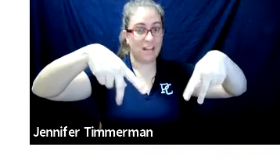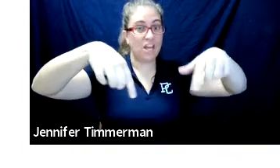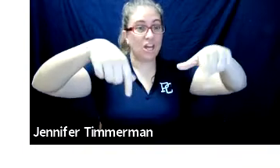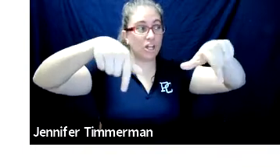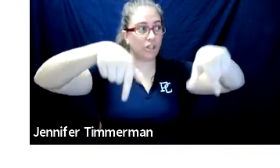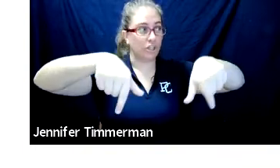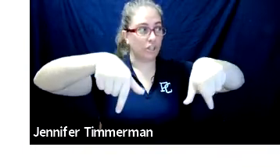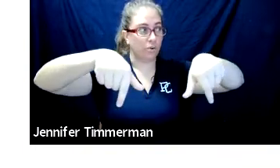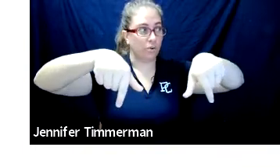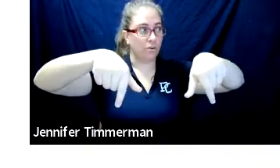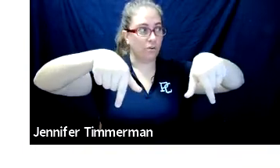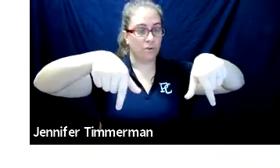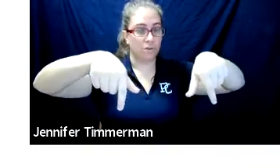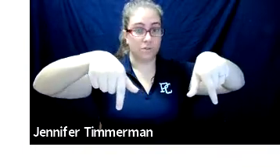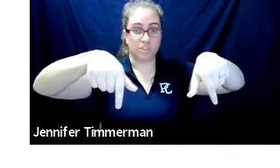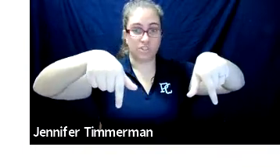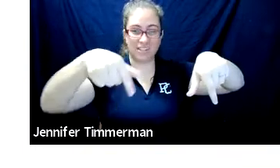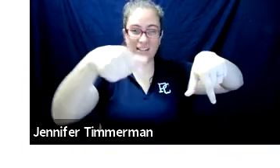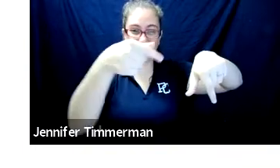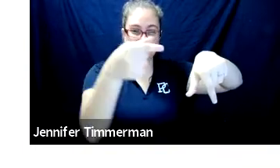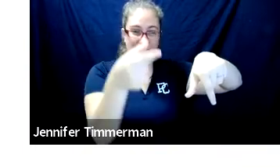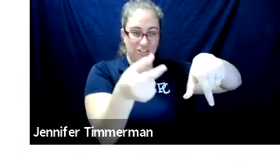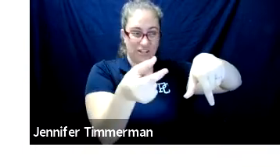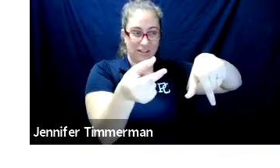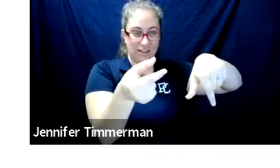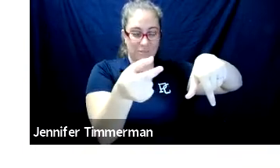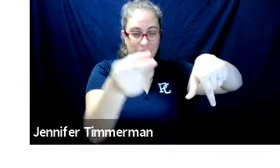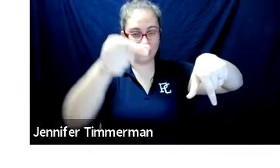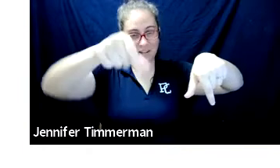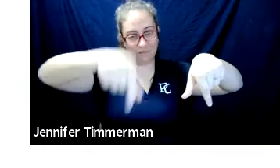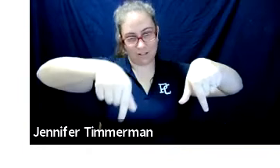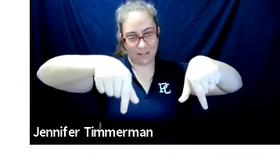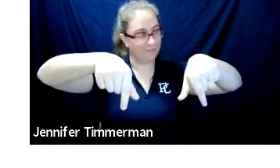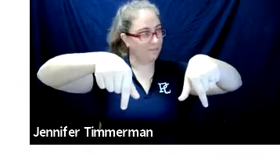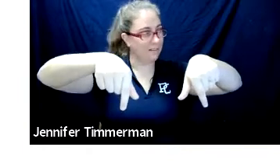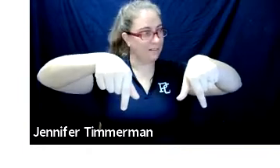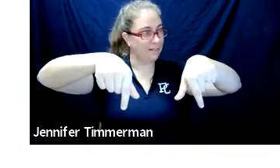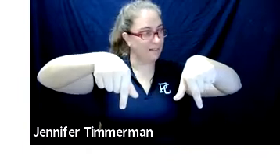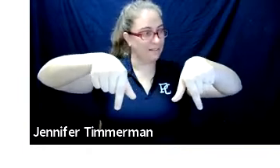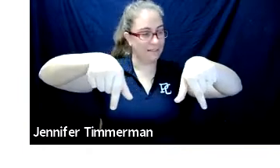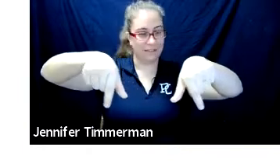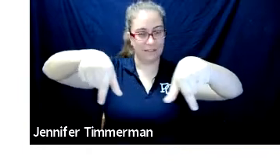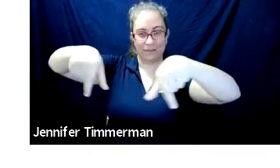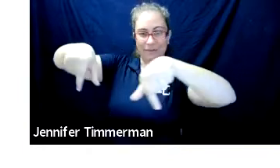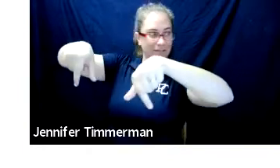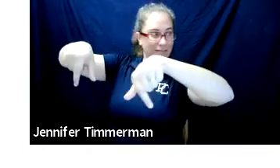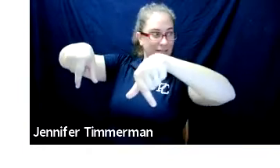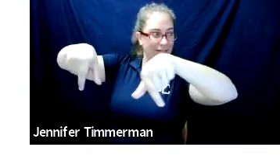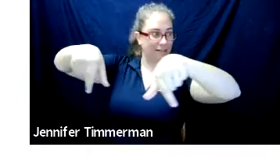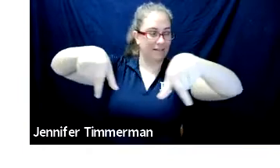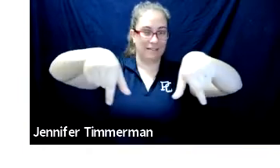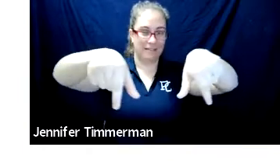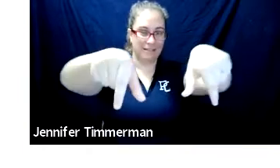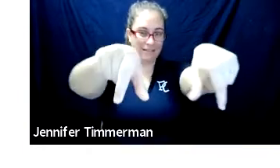Good. Q, which was just like your letter G, but just let it fall down. Q.